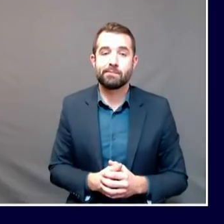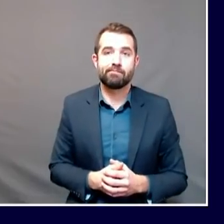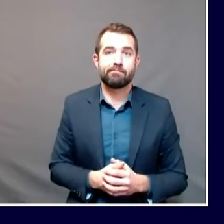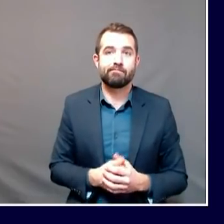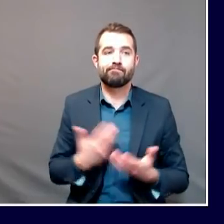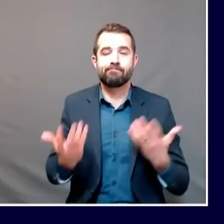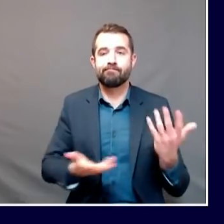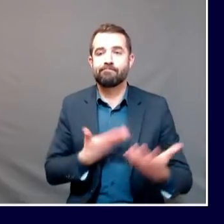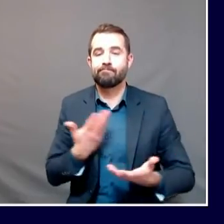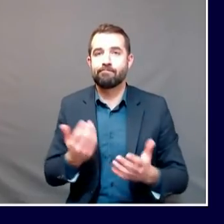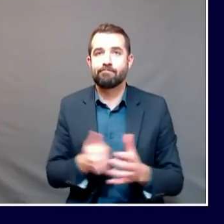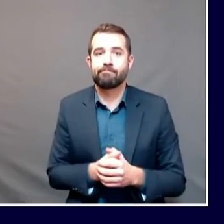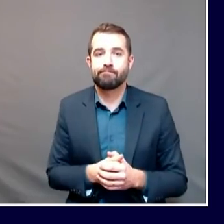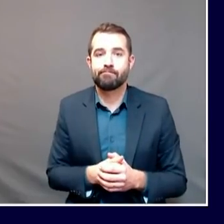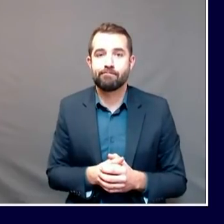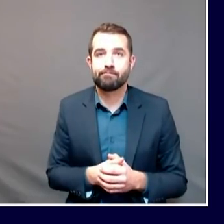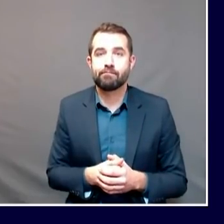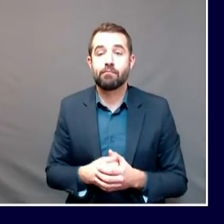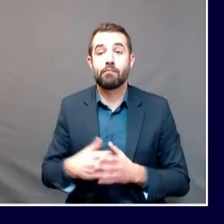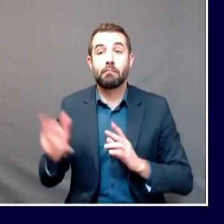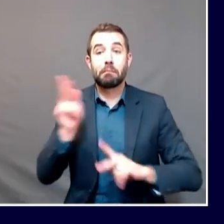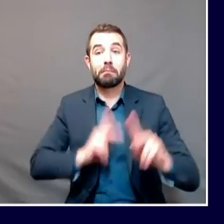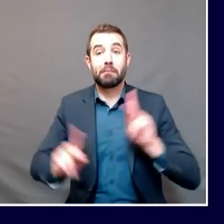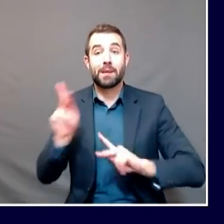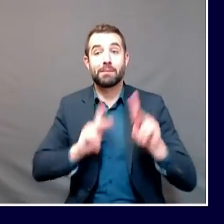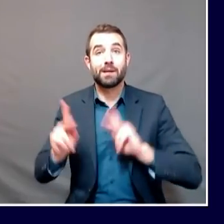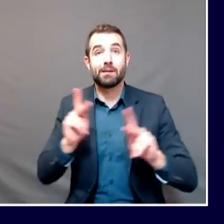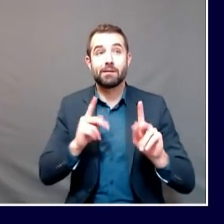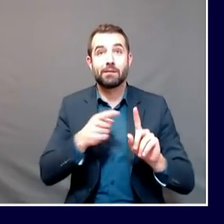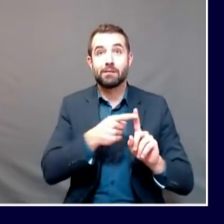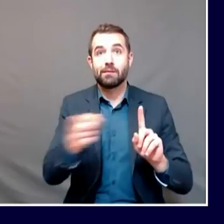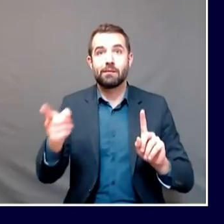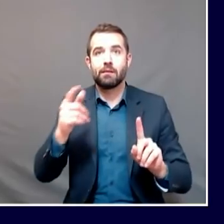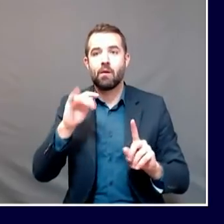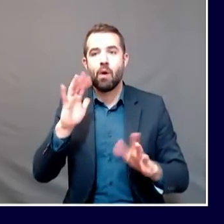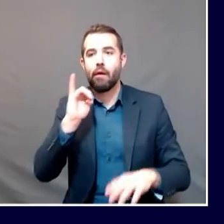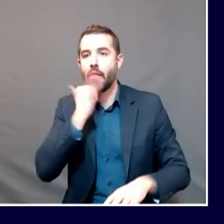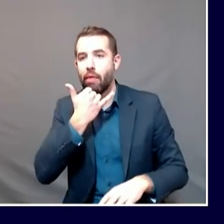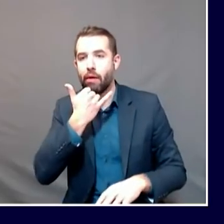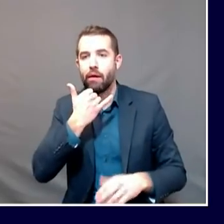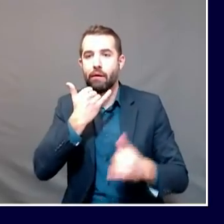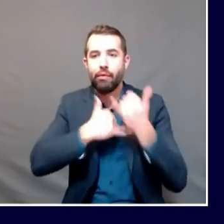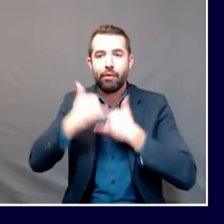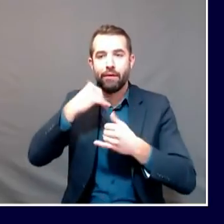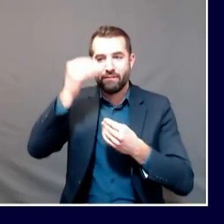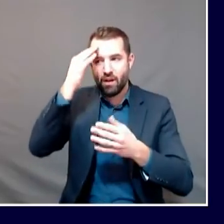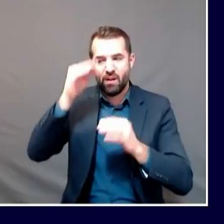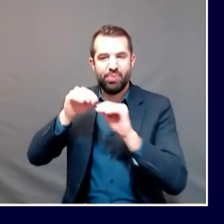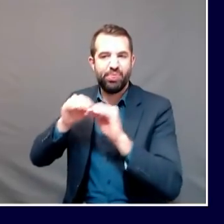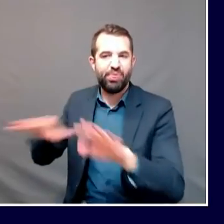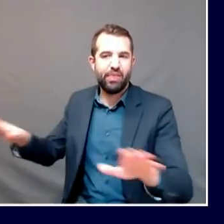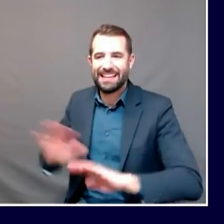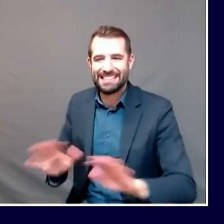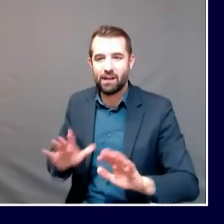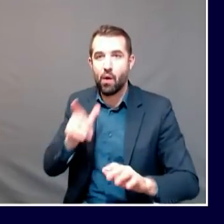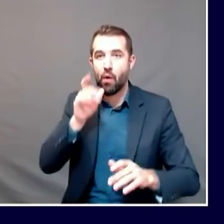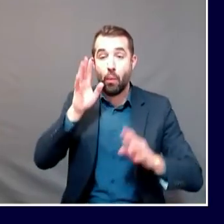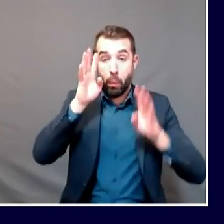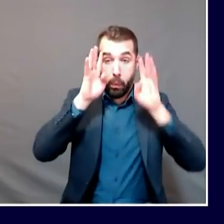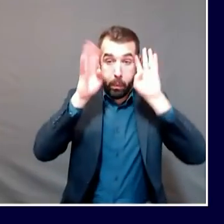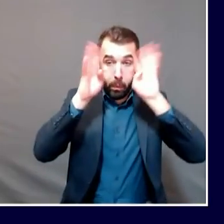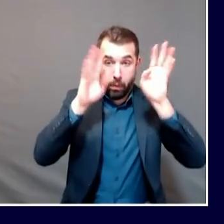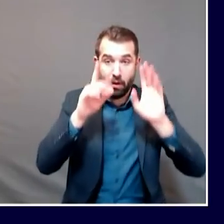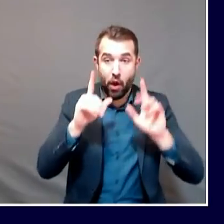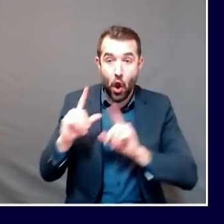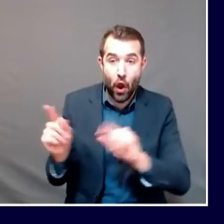even stamp out misinformation or confusion, or even worse, conspiracies and rumors about the